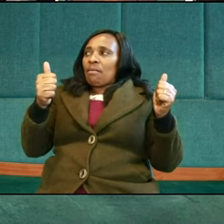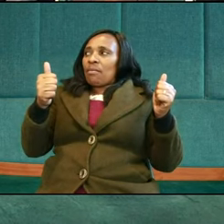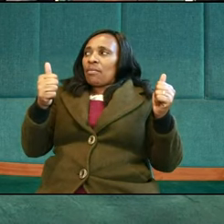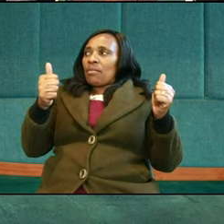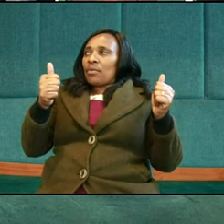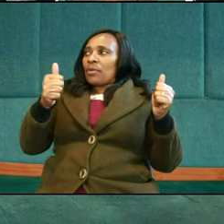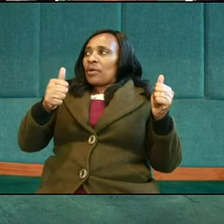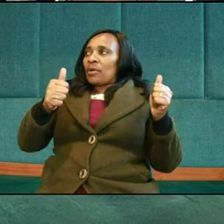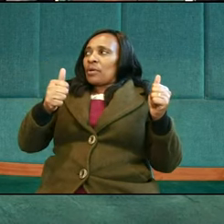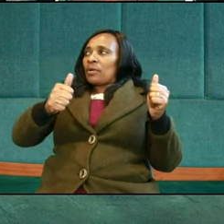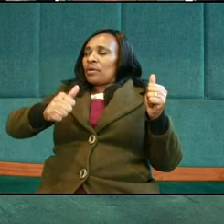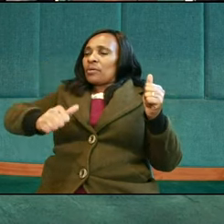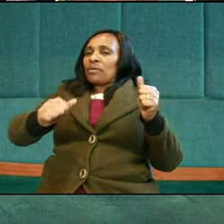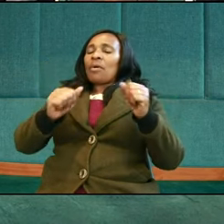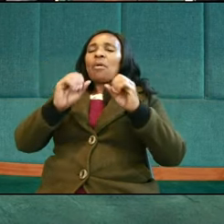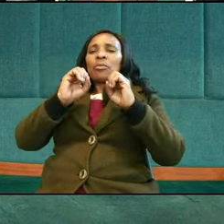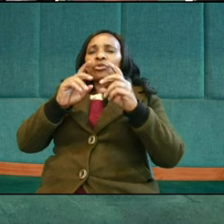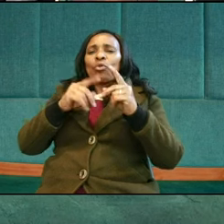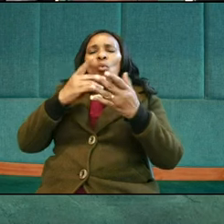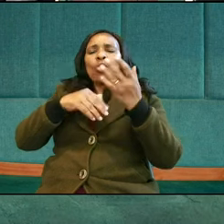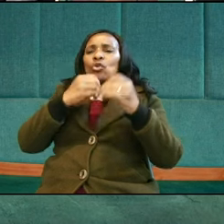What about you, Teacher Calvin?